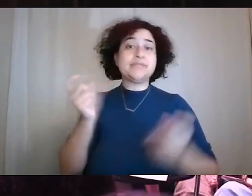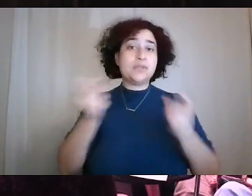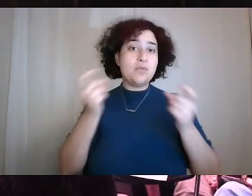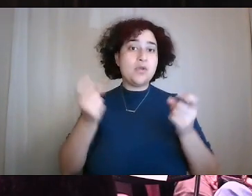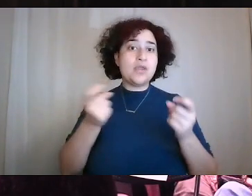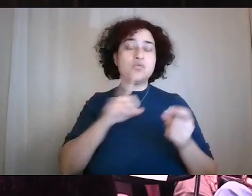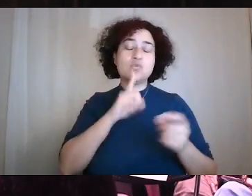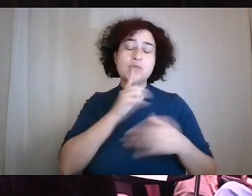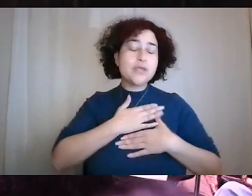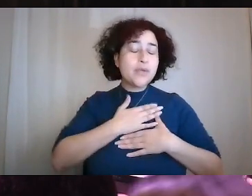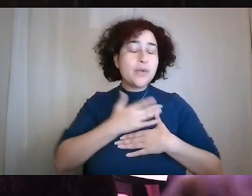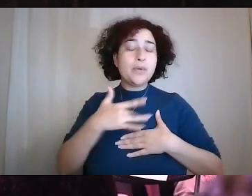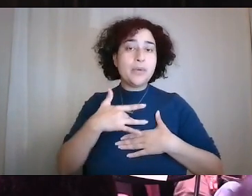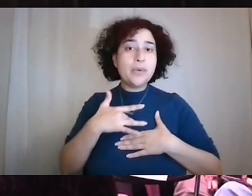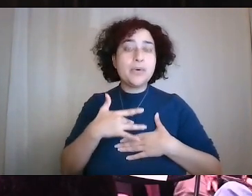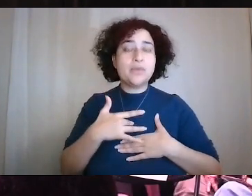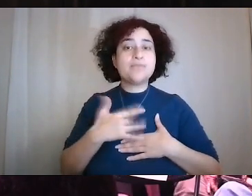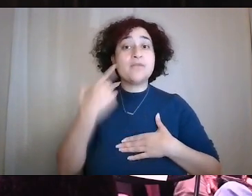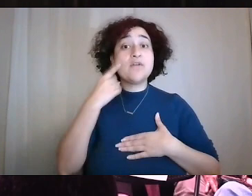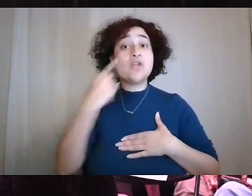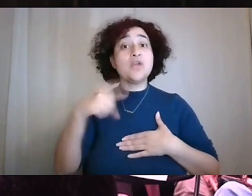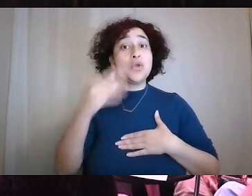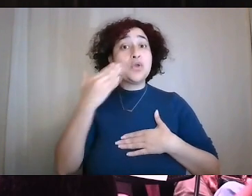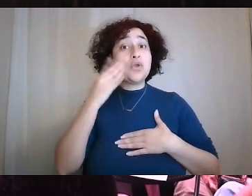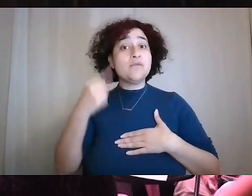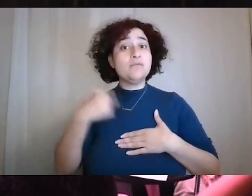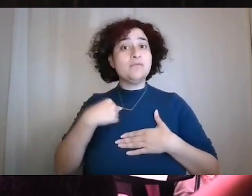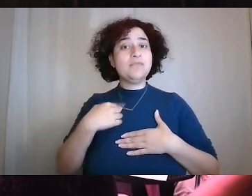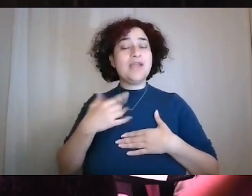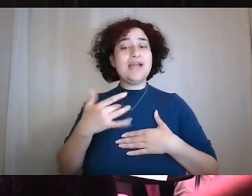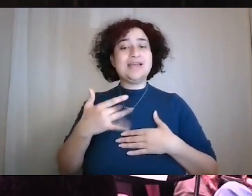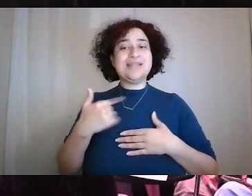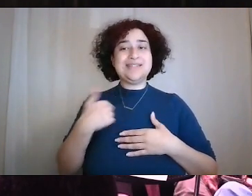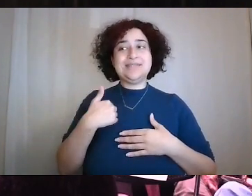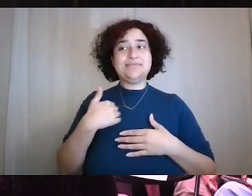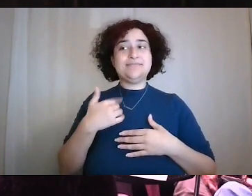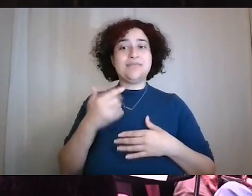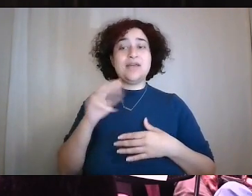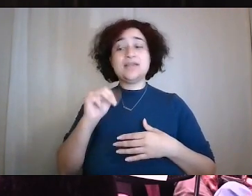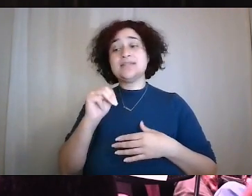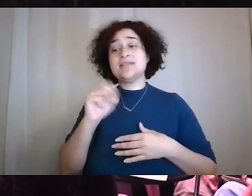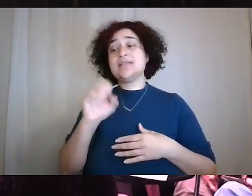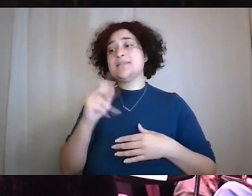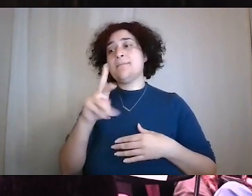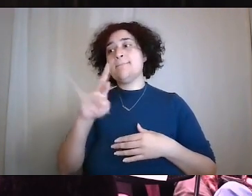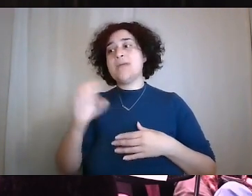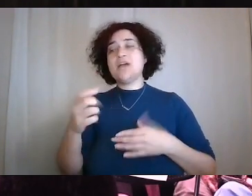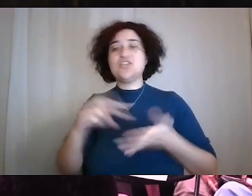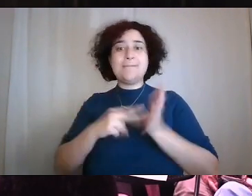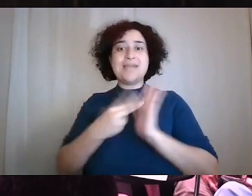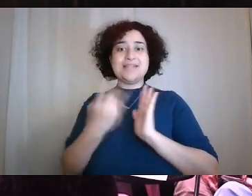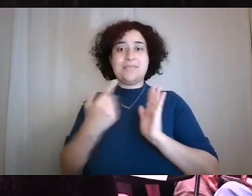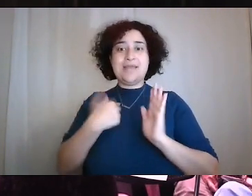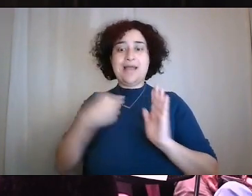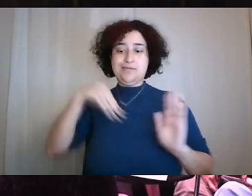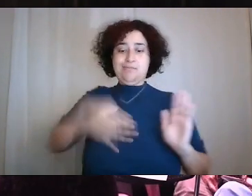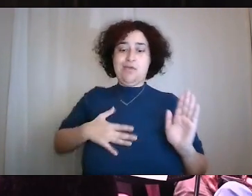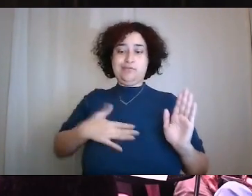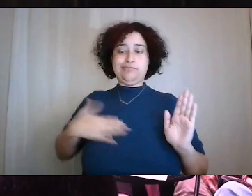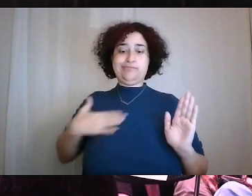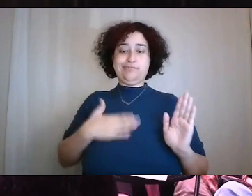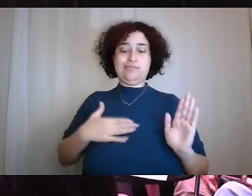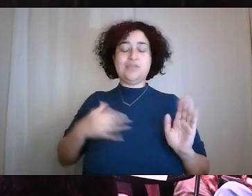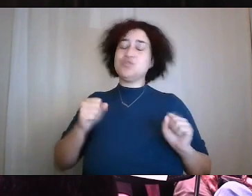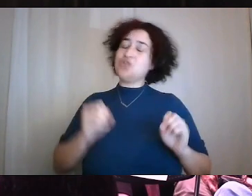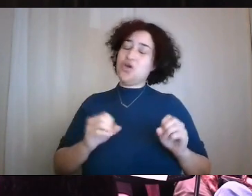know me well, smudge is usually what I have on my shirt. And so this was a very deeply spiritual activity. I'm glad we could bring that with